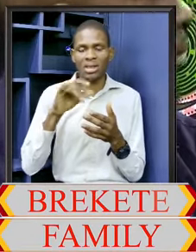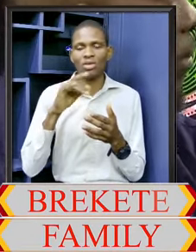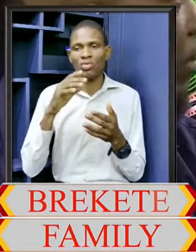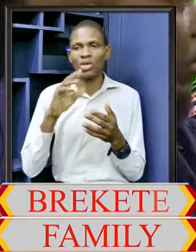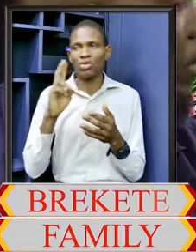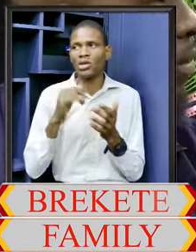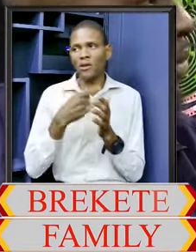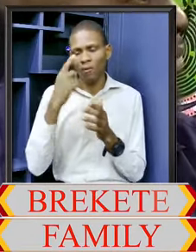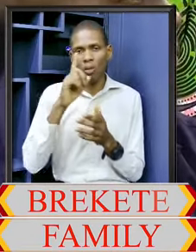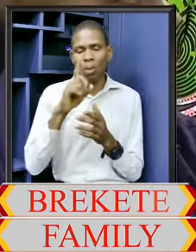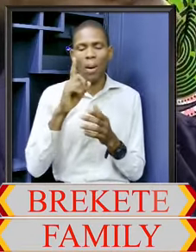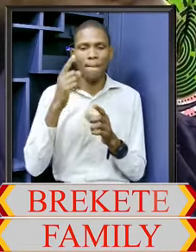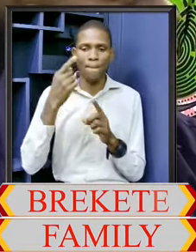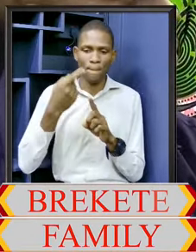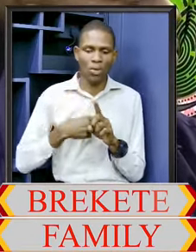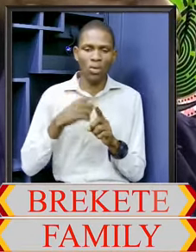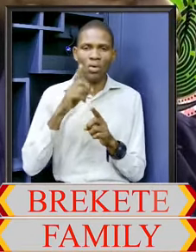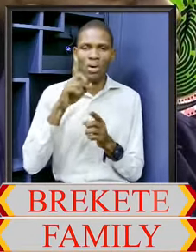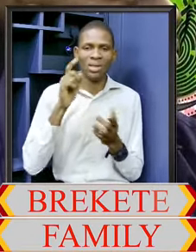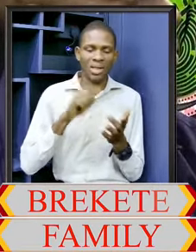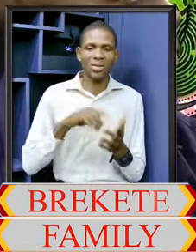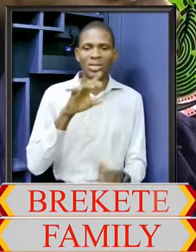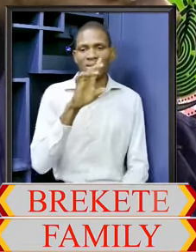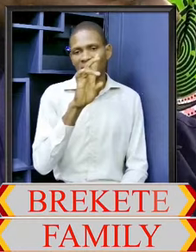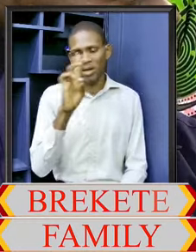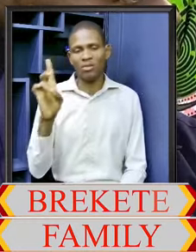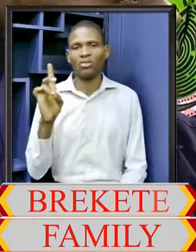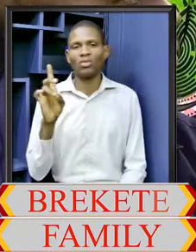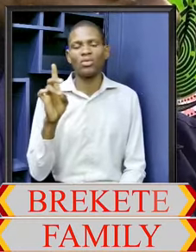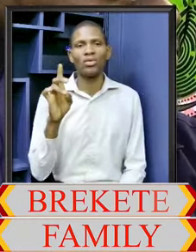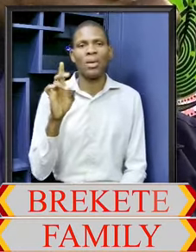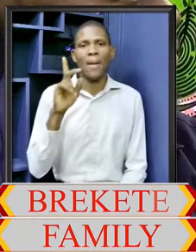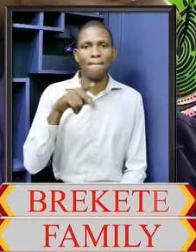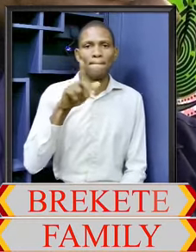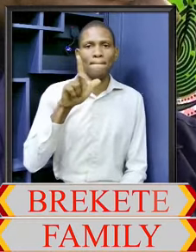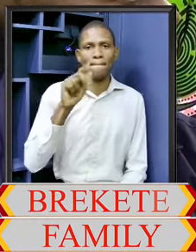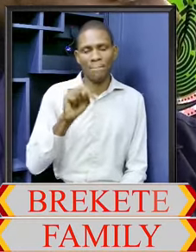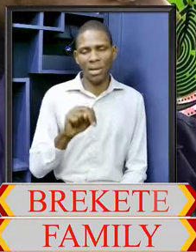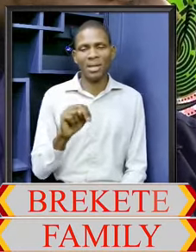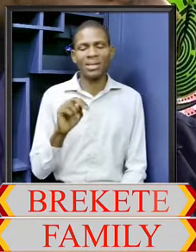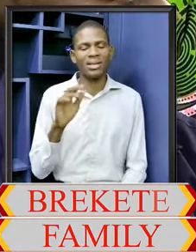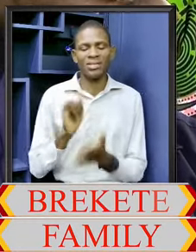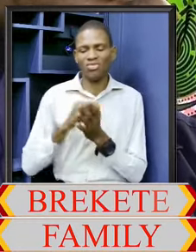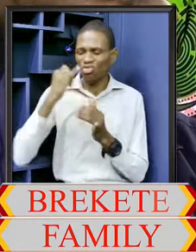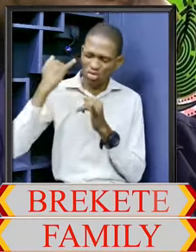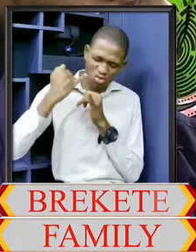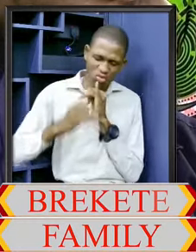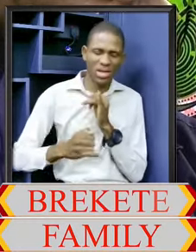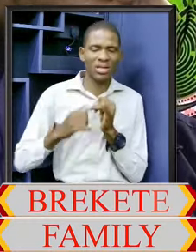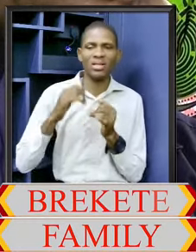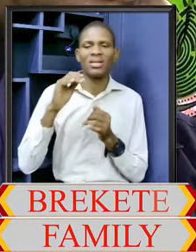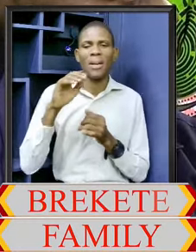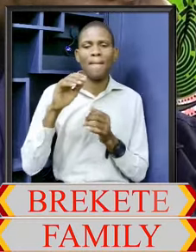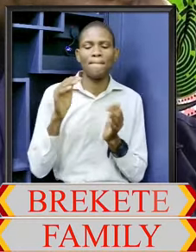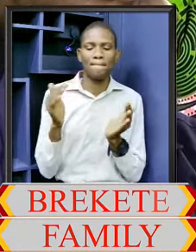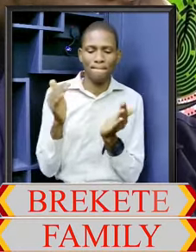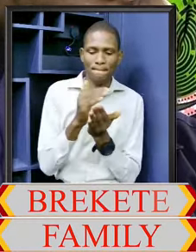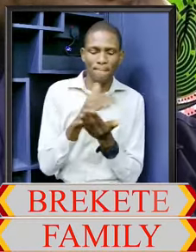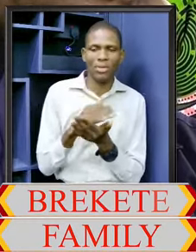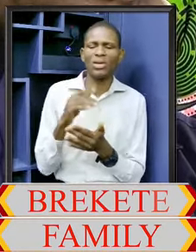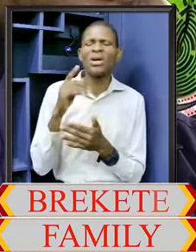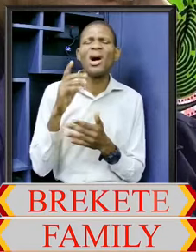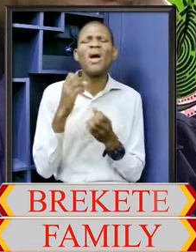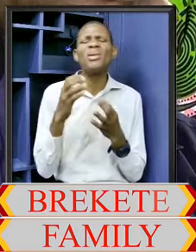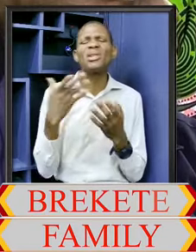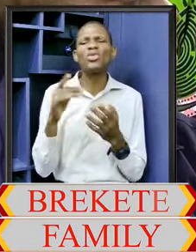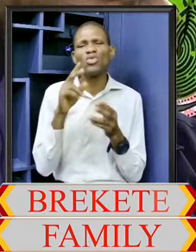One whole month? Yes, 1 whole month. We get 1,700 naira plan. Now, our lowest package be that for 1 month. Like waiting and waiting, you go watch